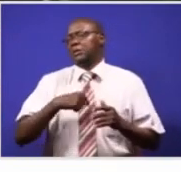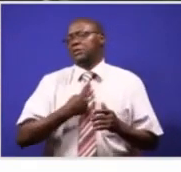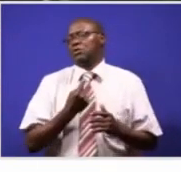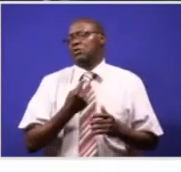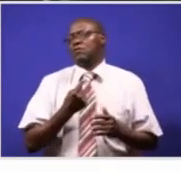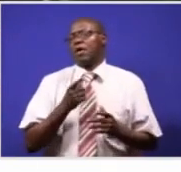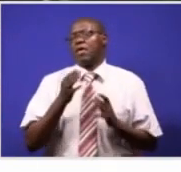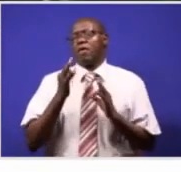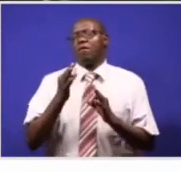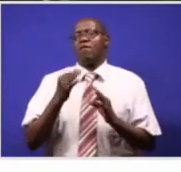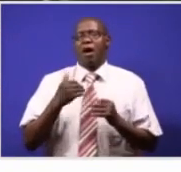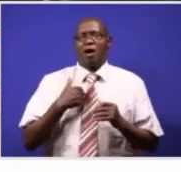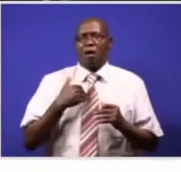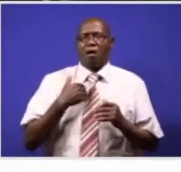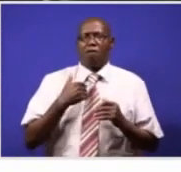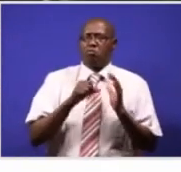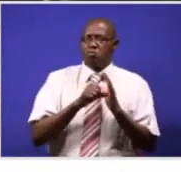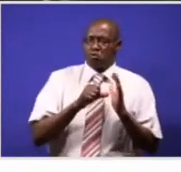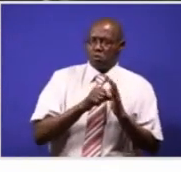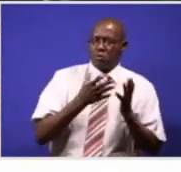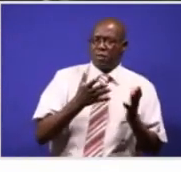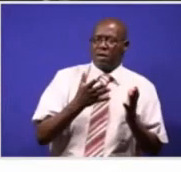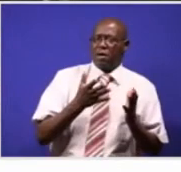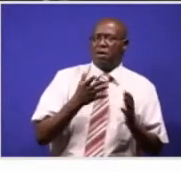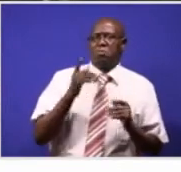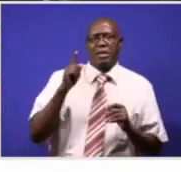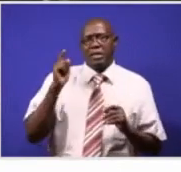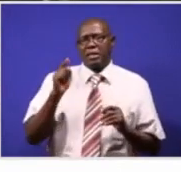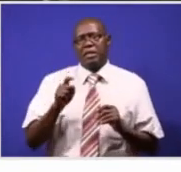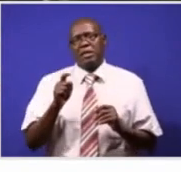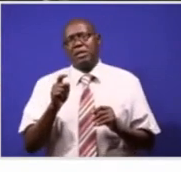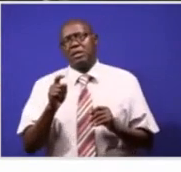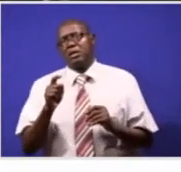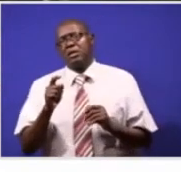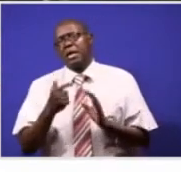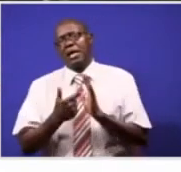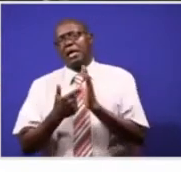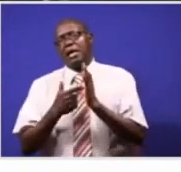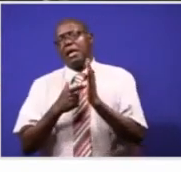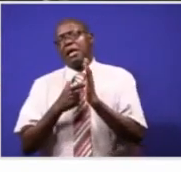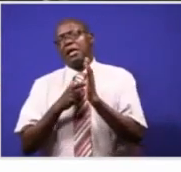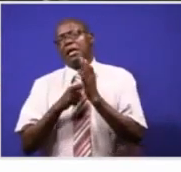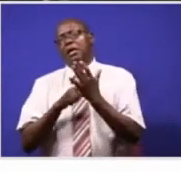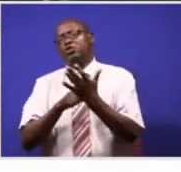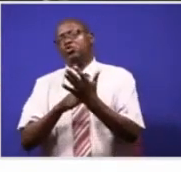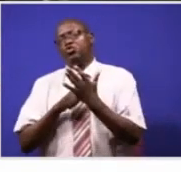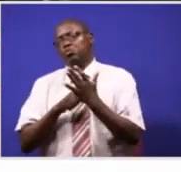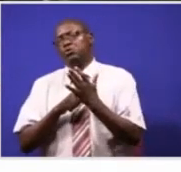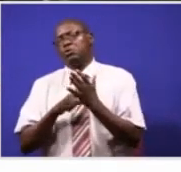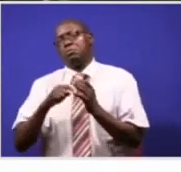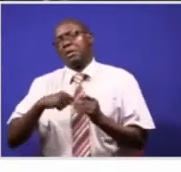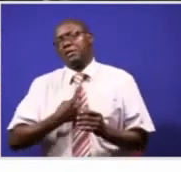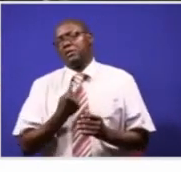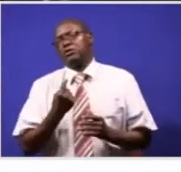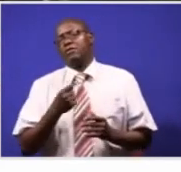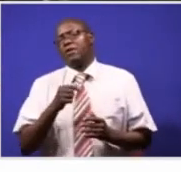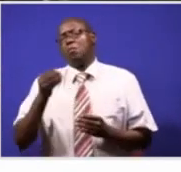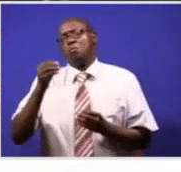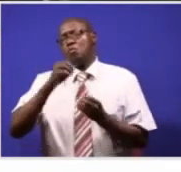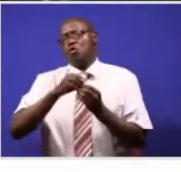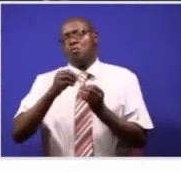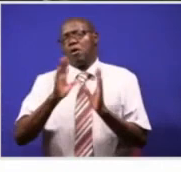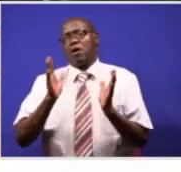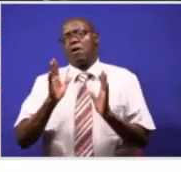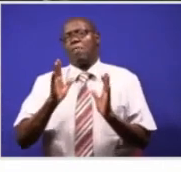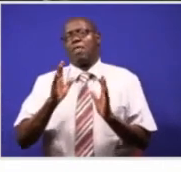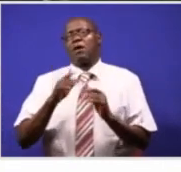I have an underlying issue, I need not expose myself anymore. We always say, avoid stressors. If